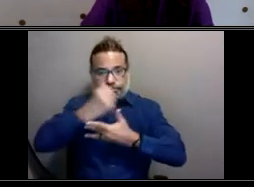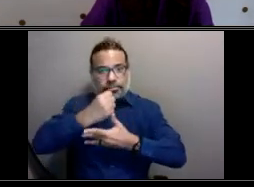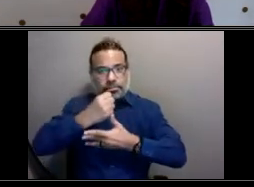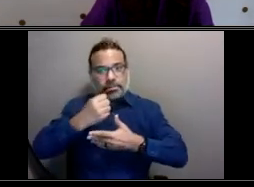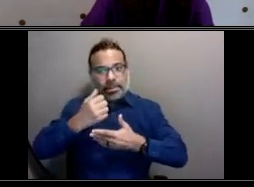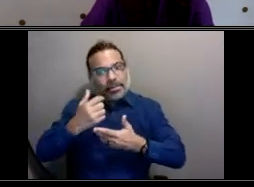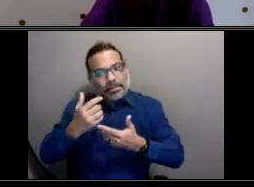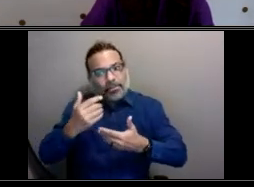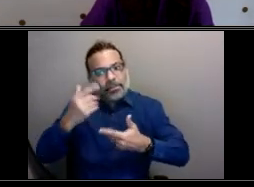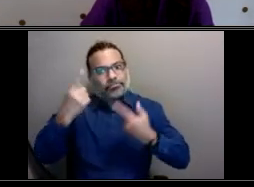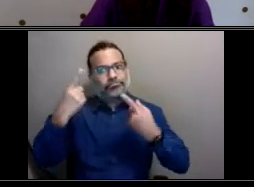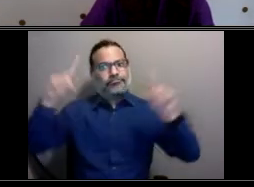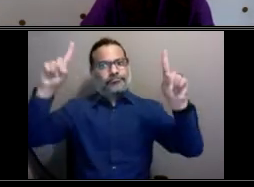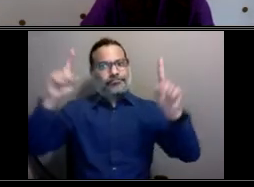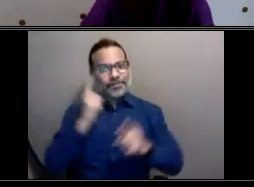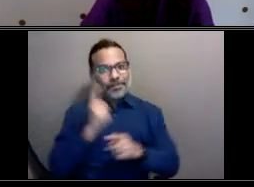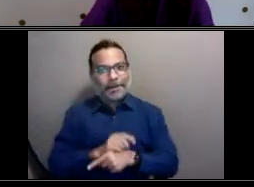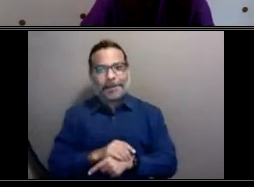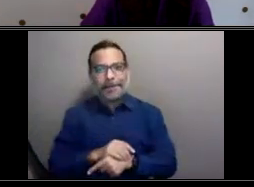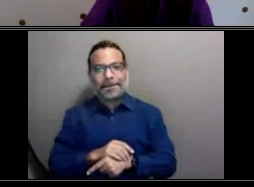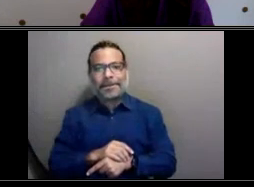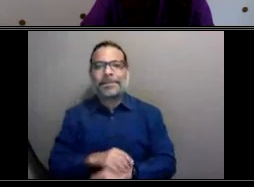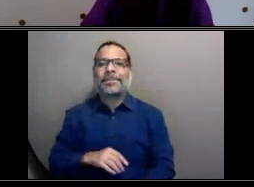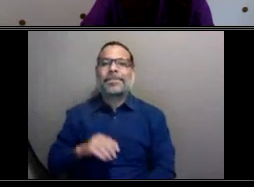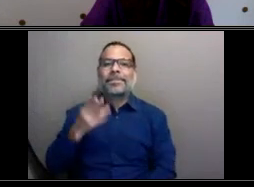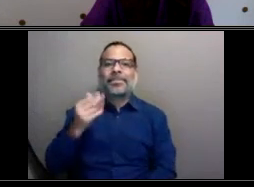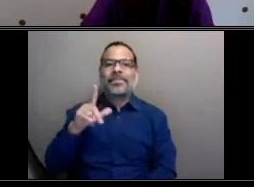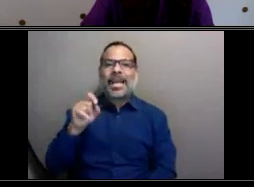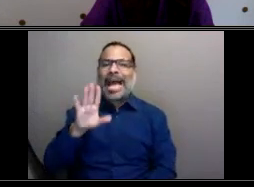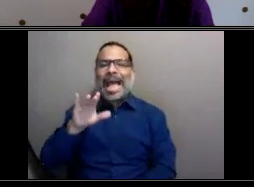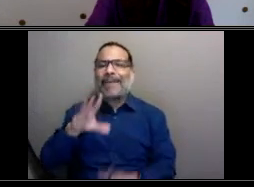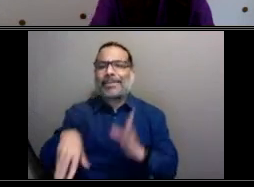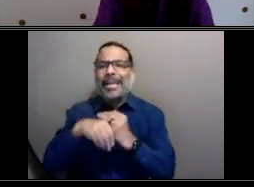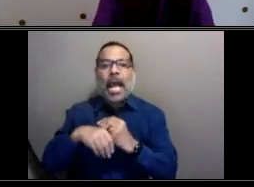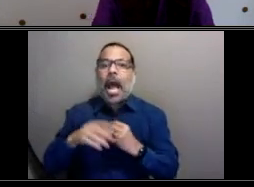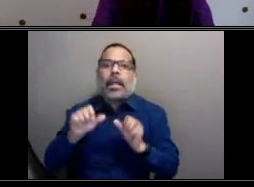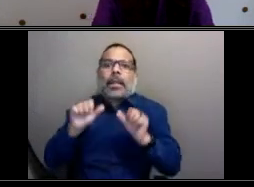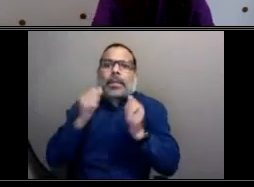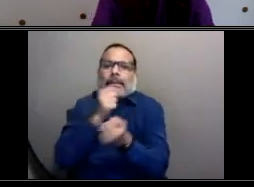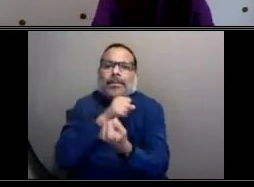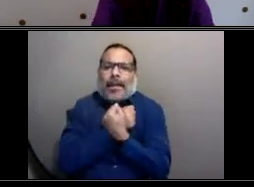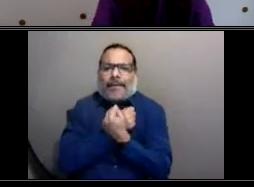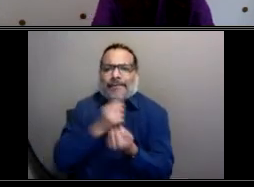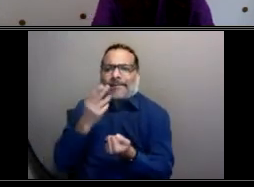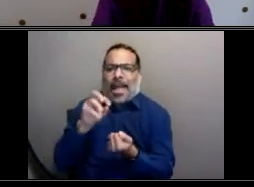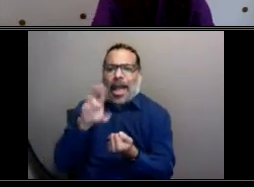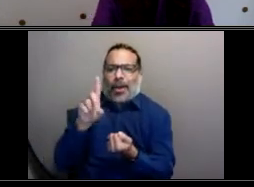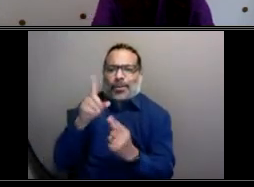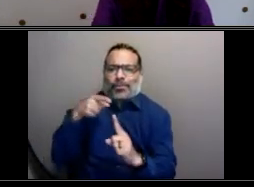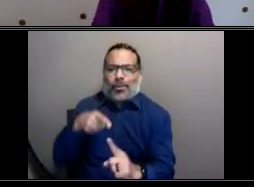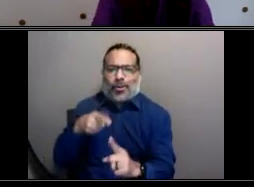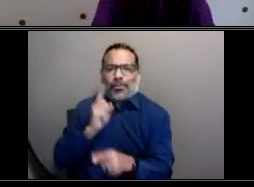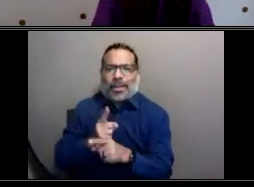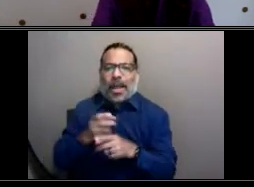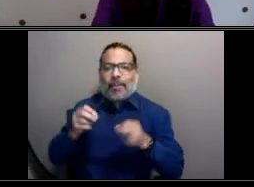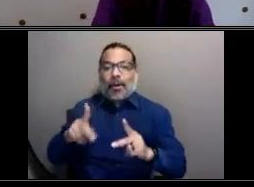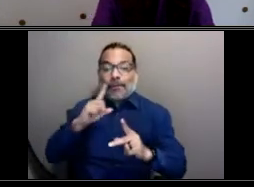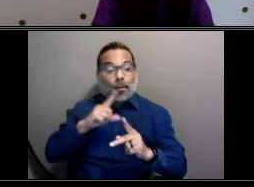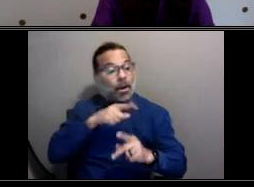independence. I think that's right. I'm sorry, I got to pile on too. I love Howard's point about there's an opportunity for colleagues